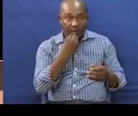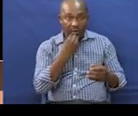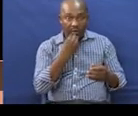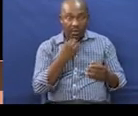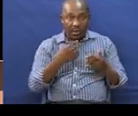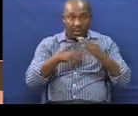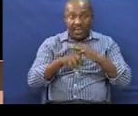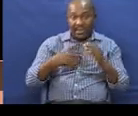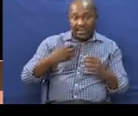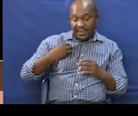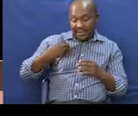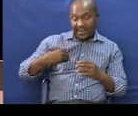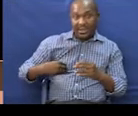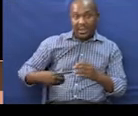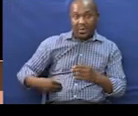level,